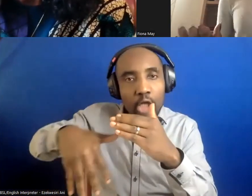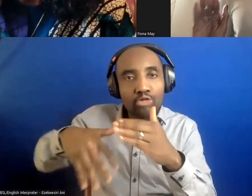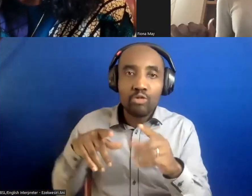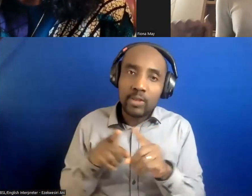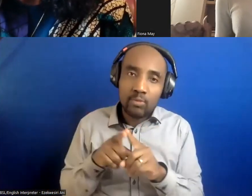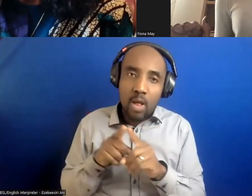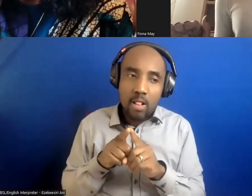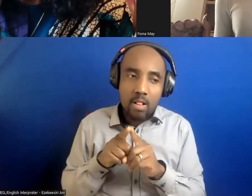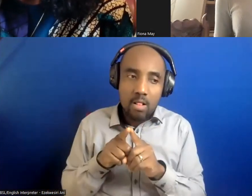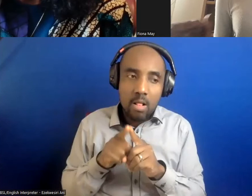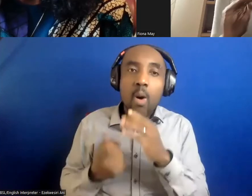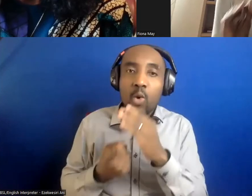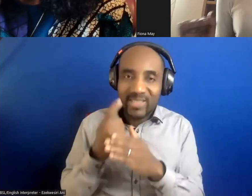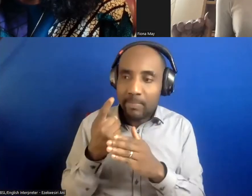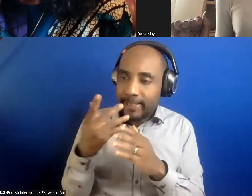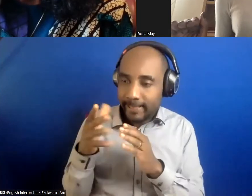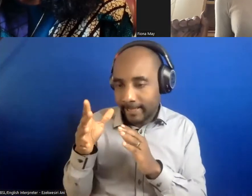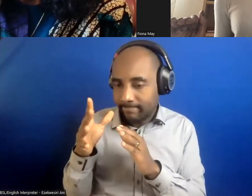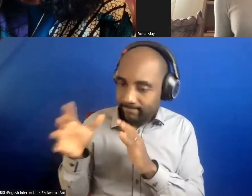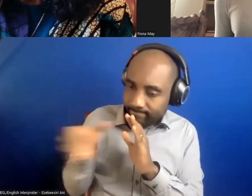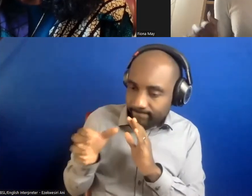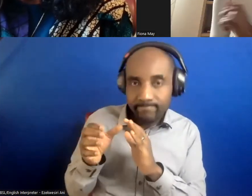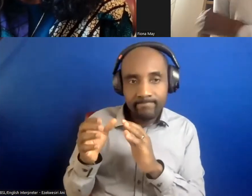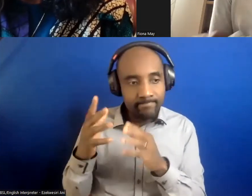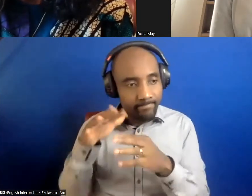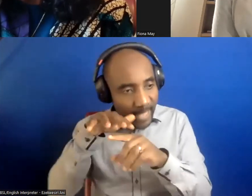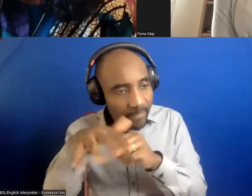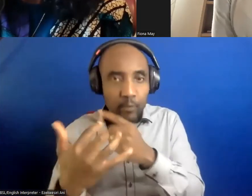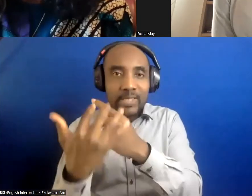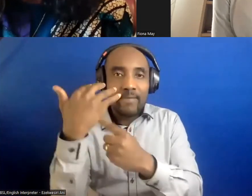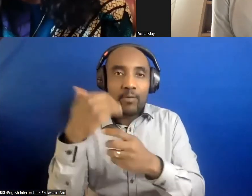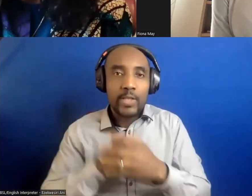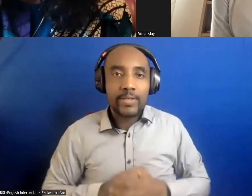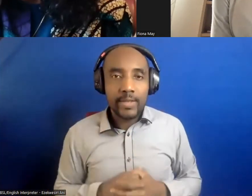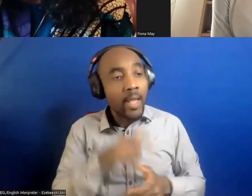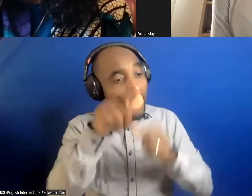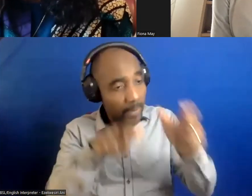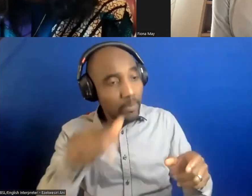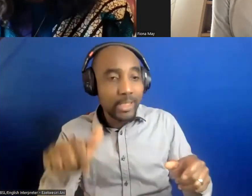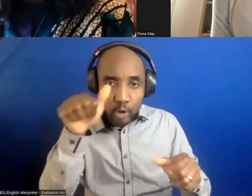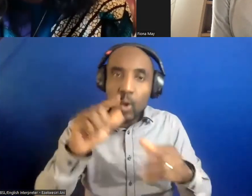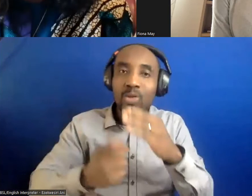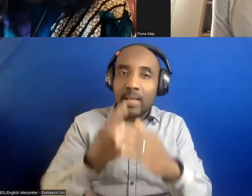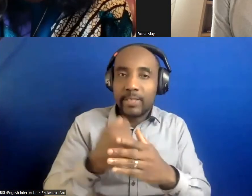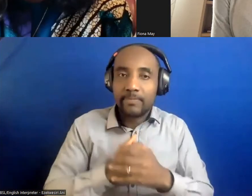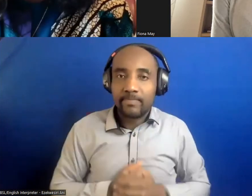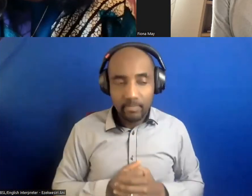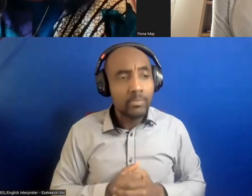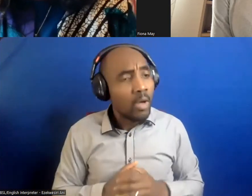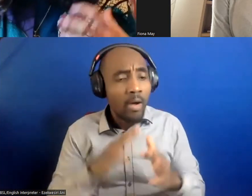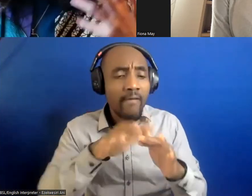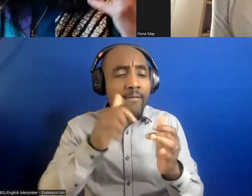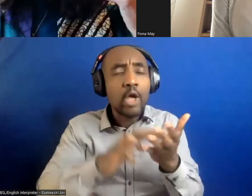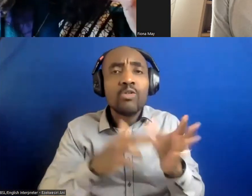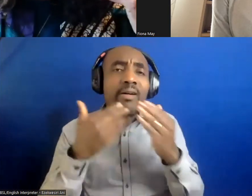what's really going down on the ground, and everybody has to be aware with that. Wonderful. Thank you so much, Fiona. There was so much in what you just said there